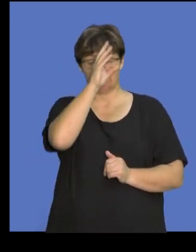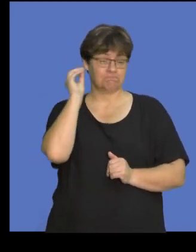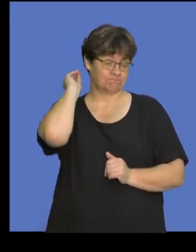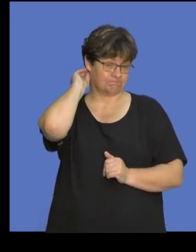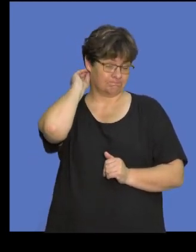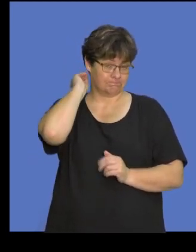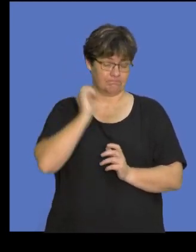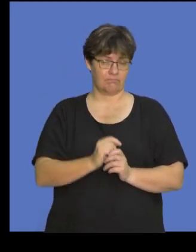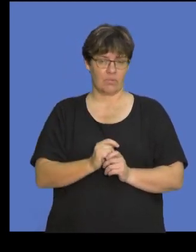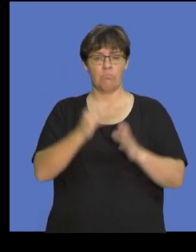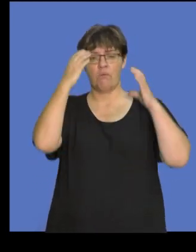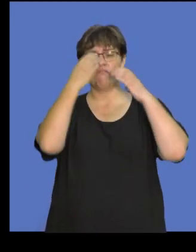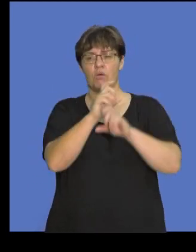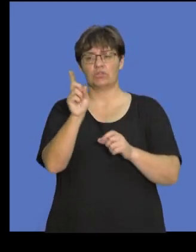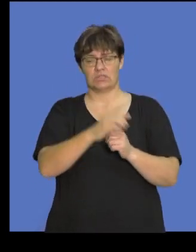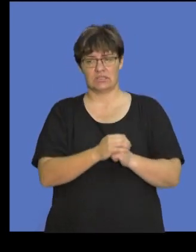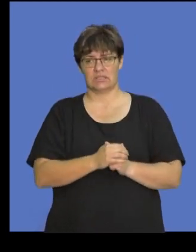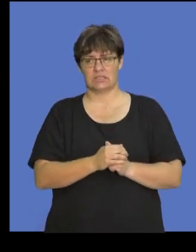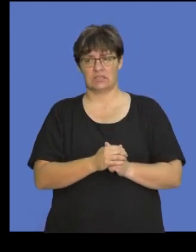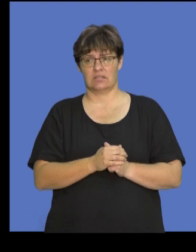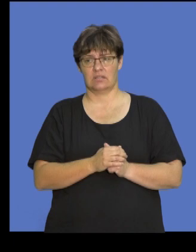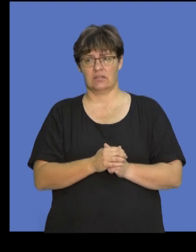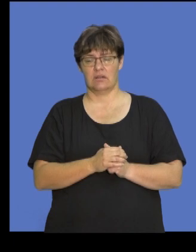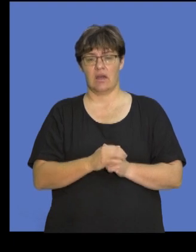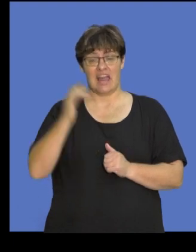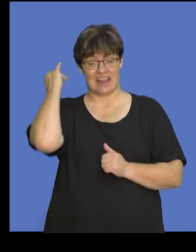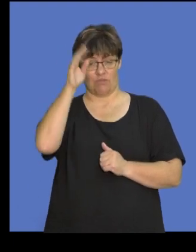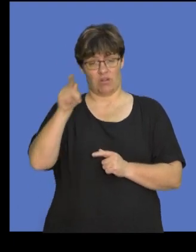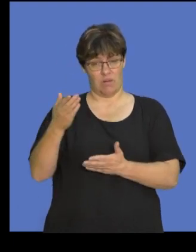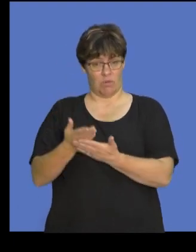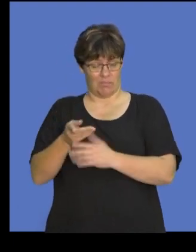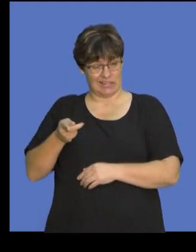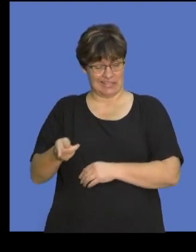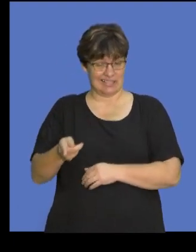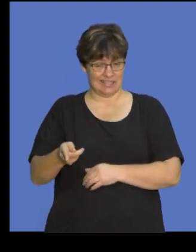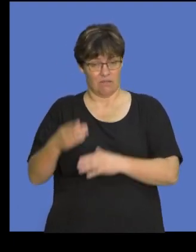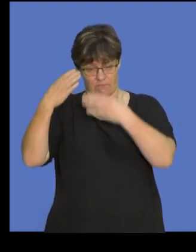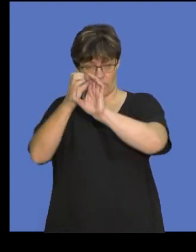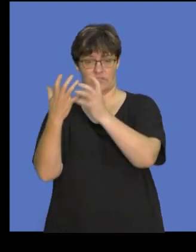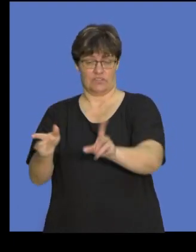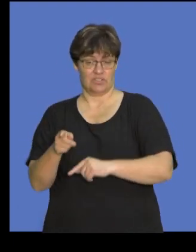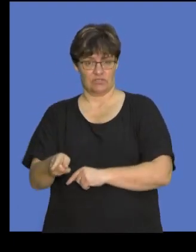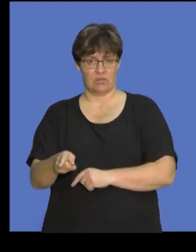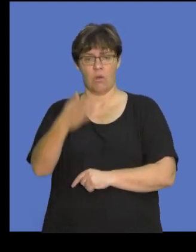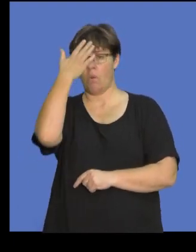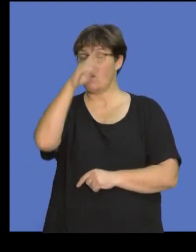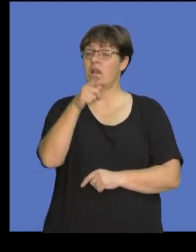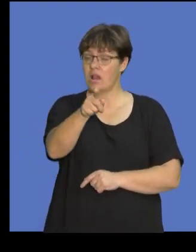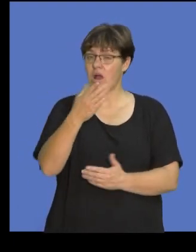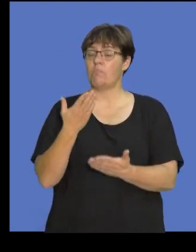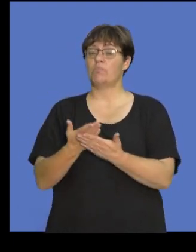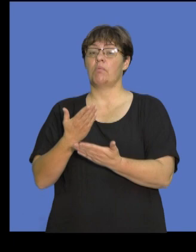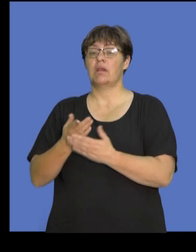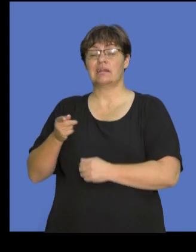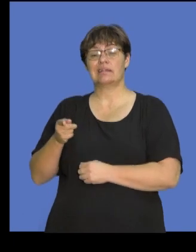you, we have focused quite a lot on theoretical probability. And so you should know by now the